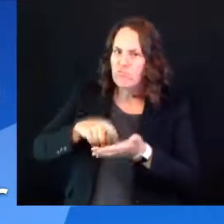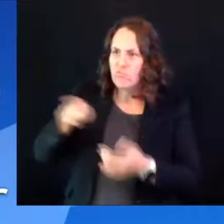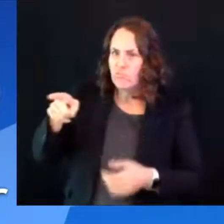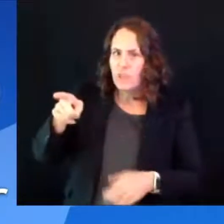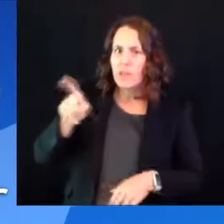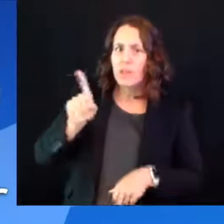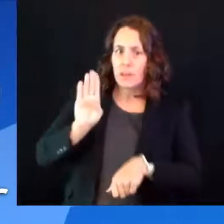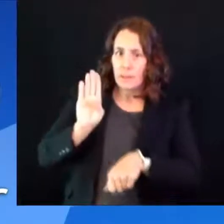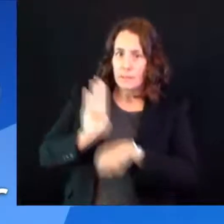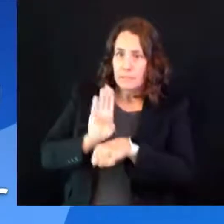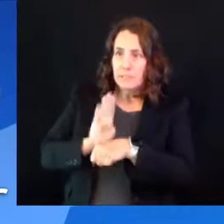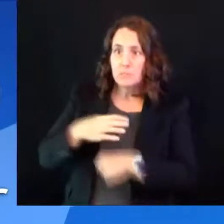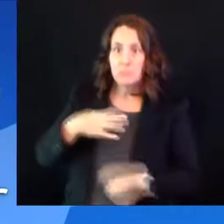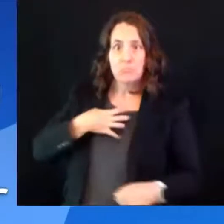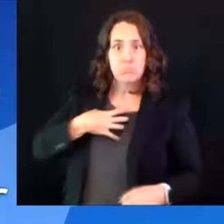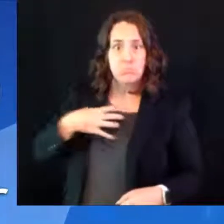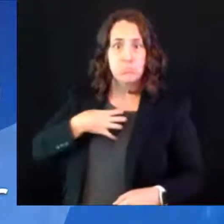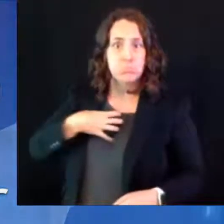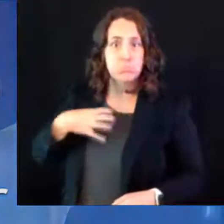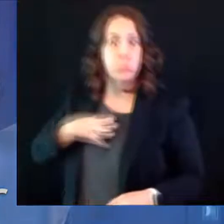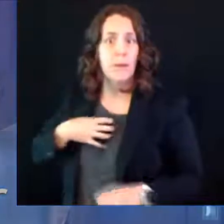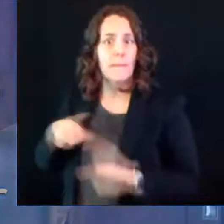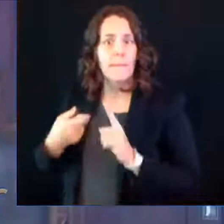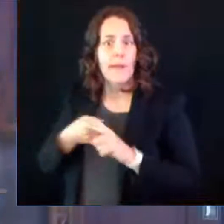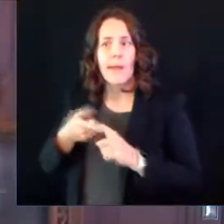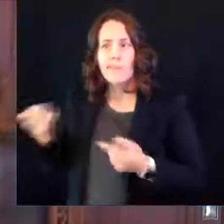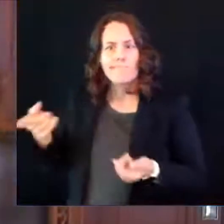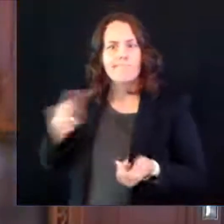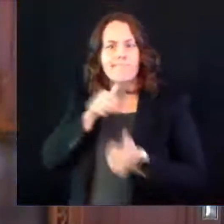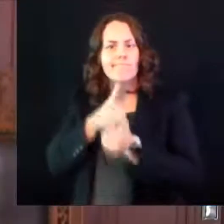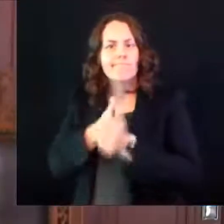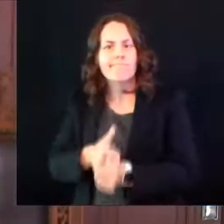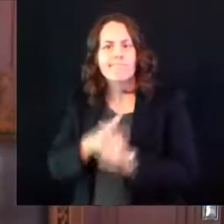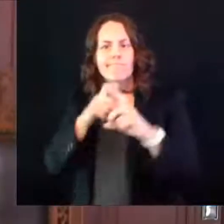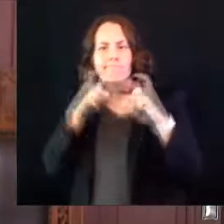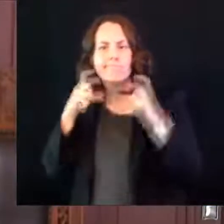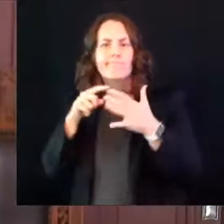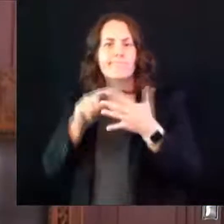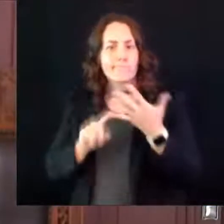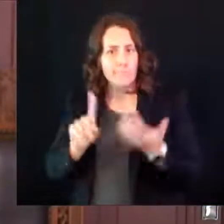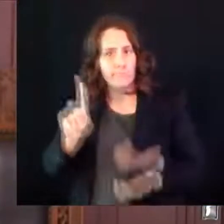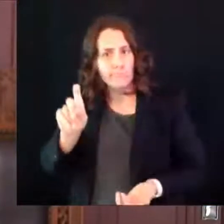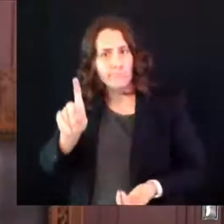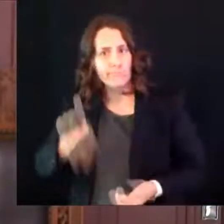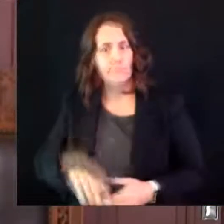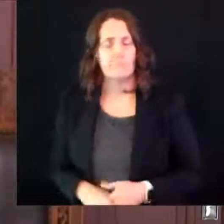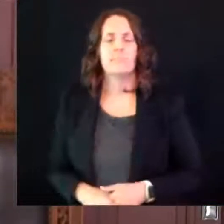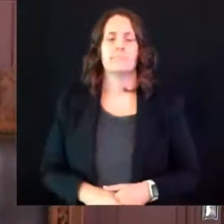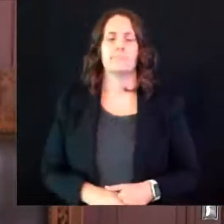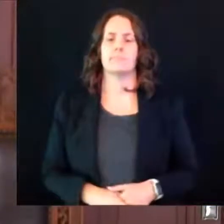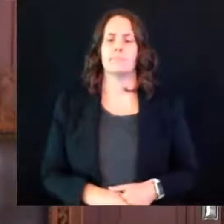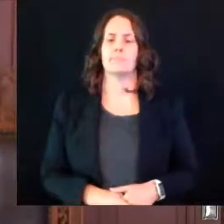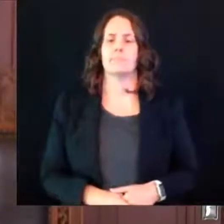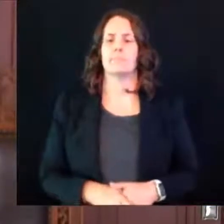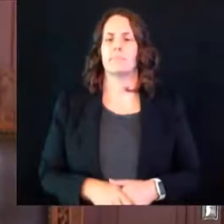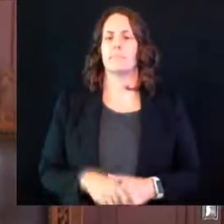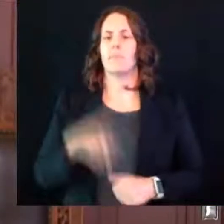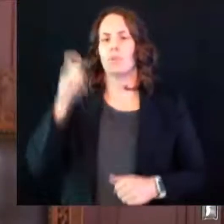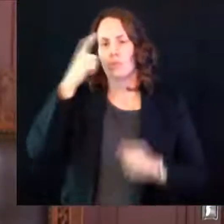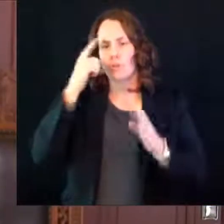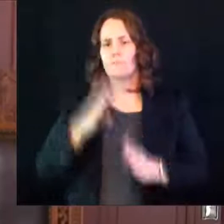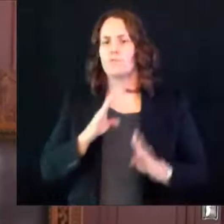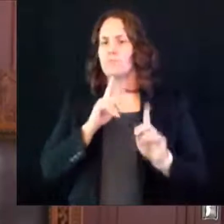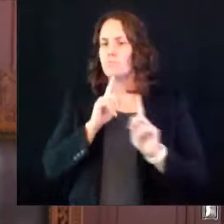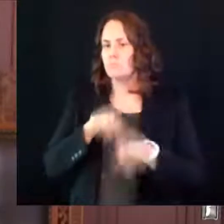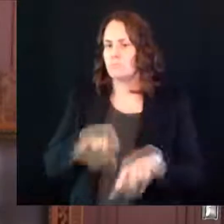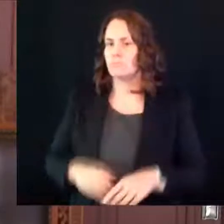Yeah, we hear from folks and counties all the time. That's certainly part of the